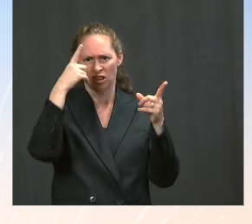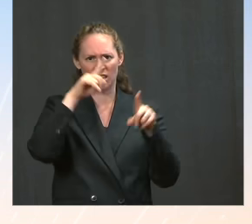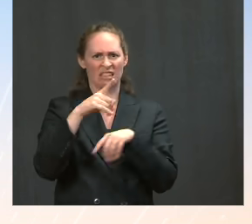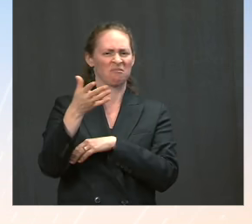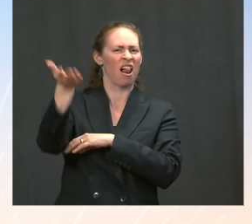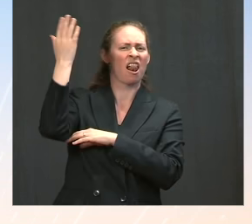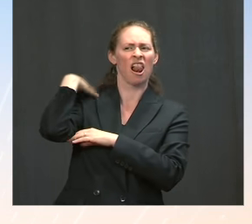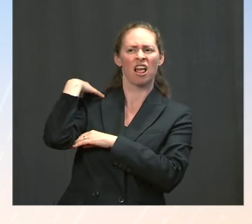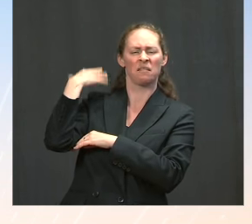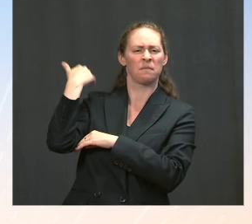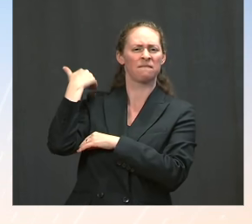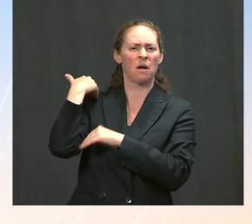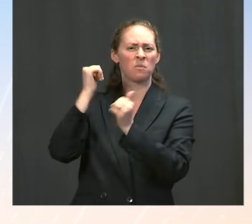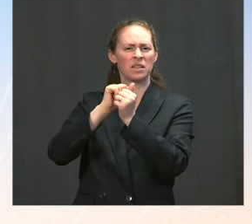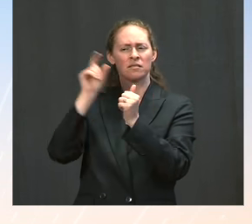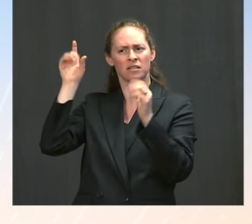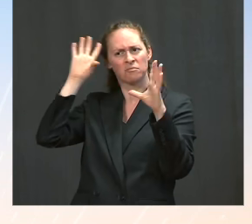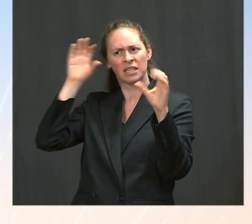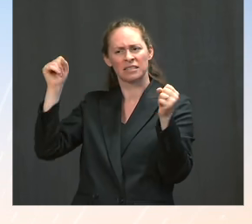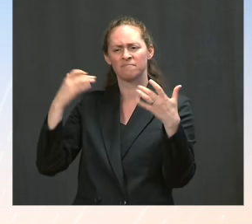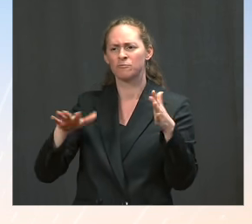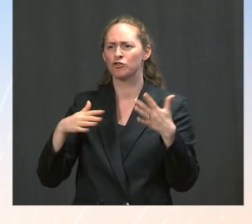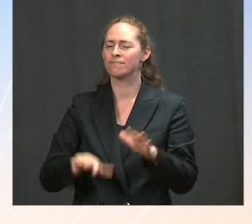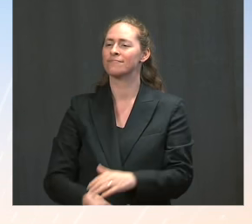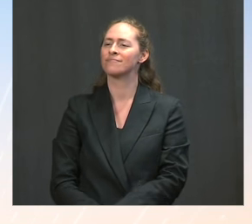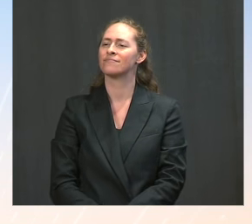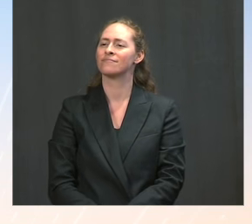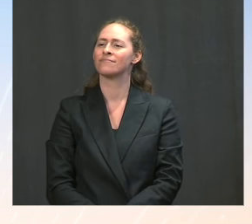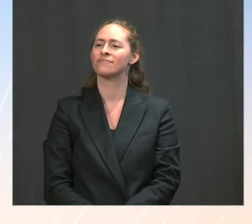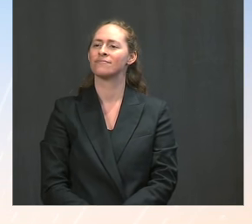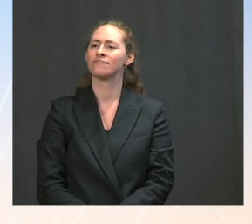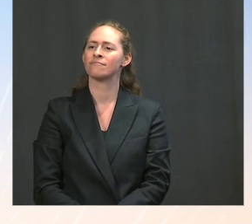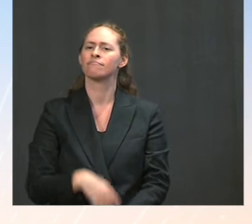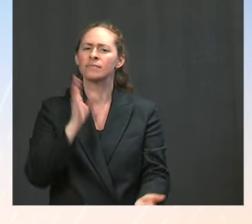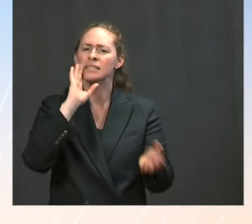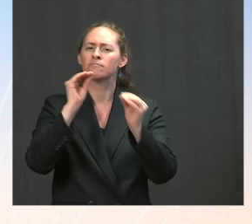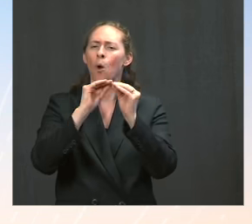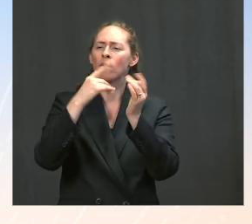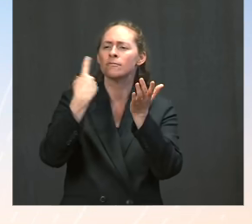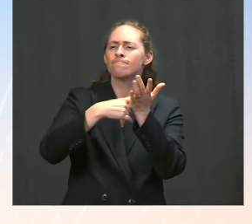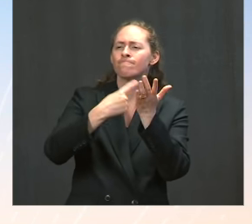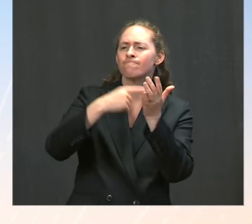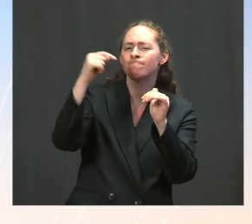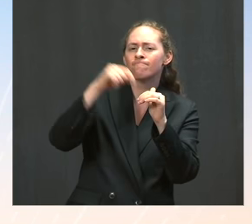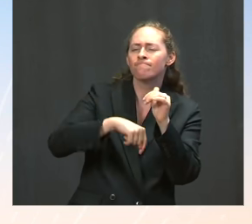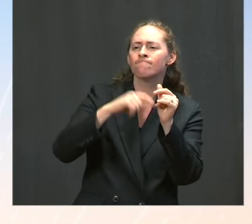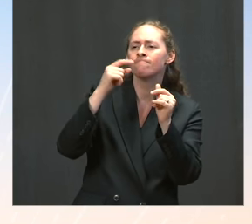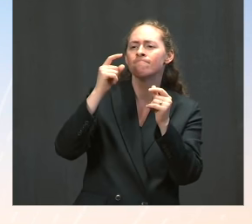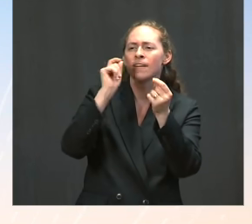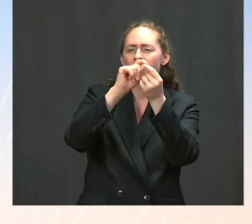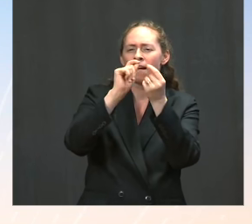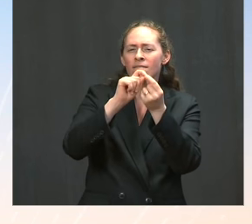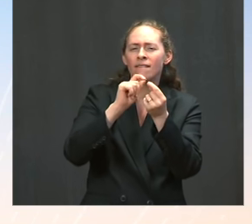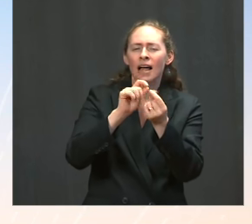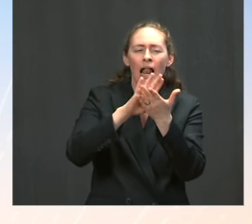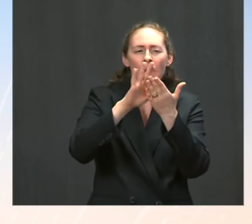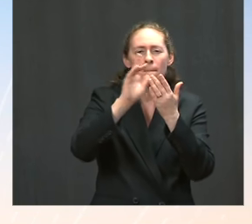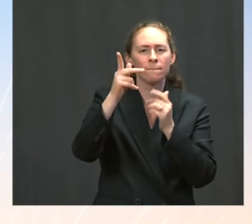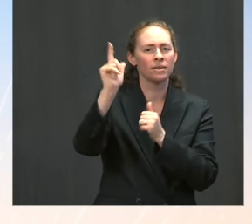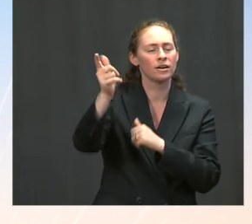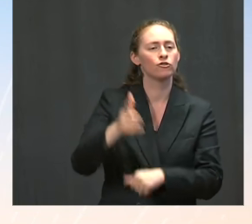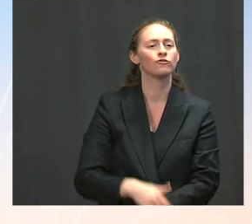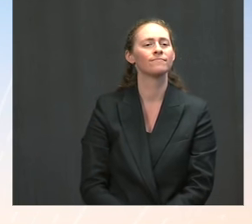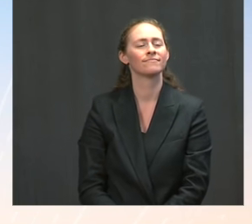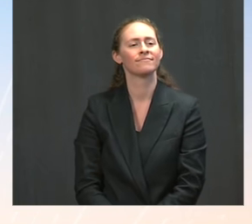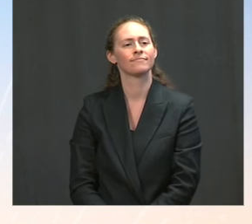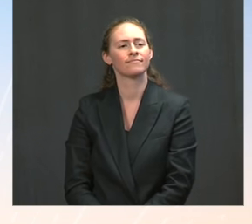final discussions over the coming days as they work to finalize the bill text. On the filibuster, the president said